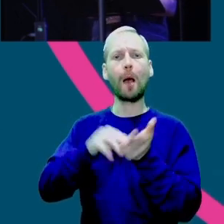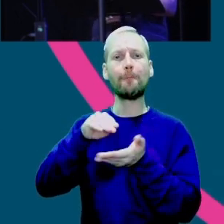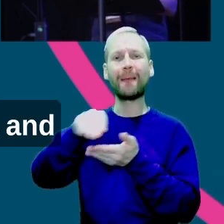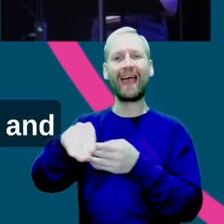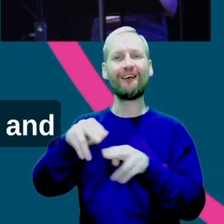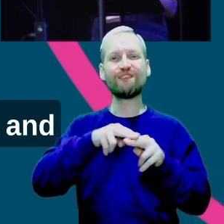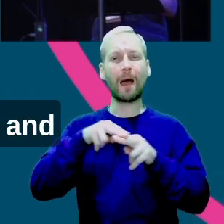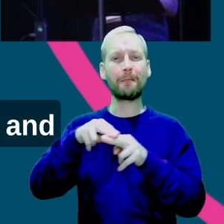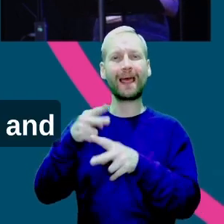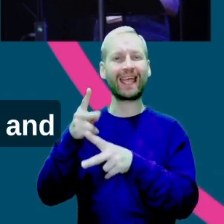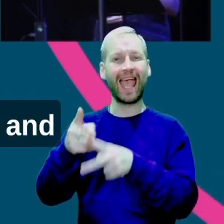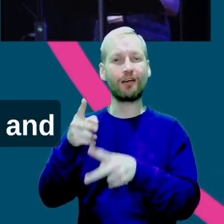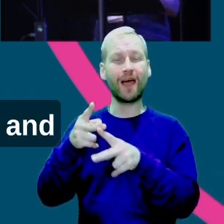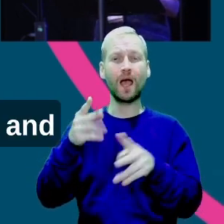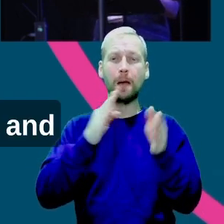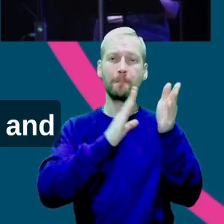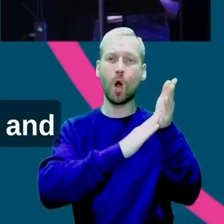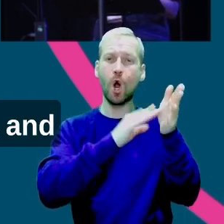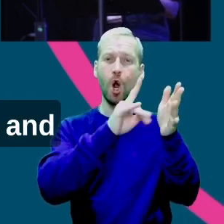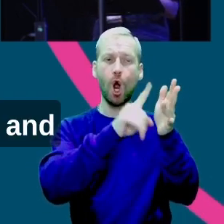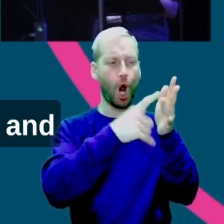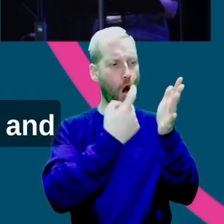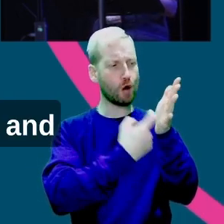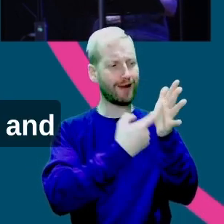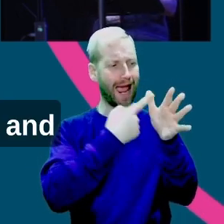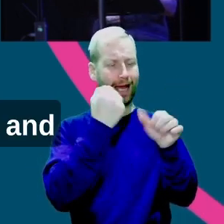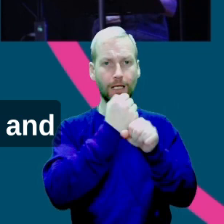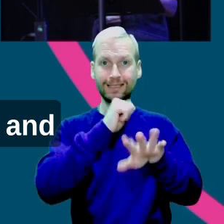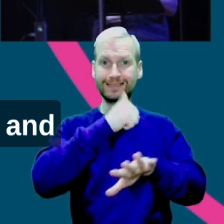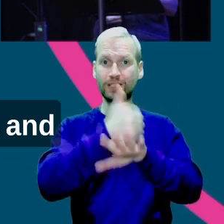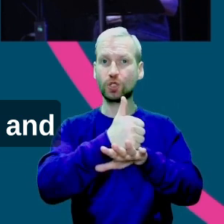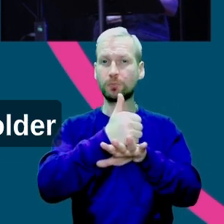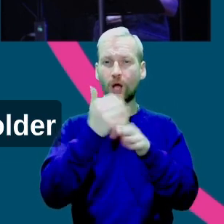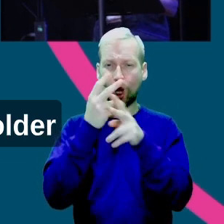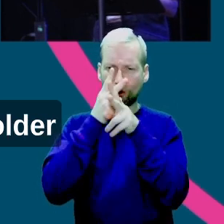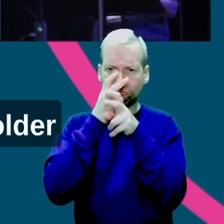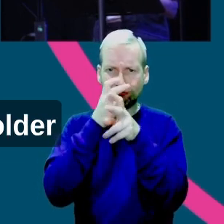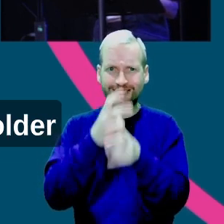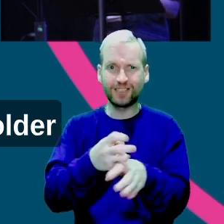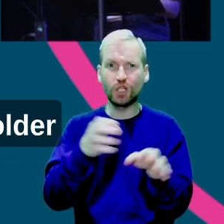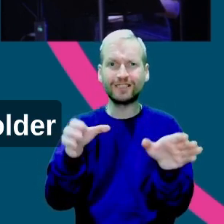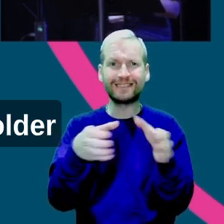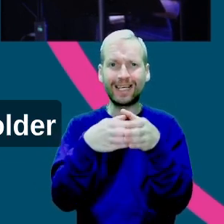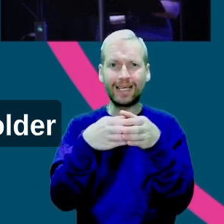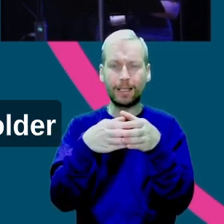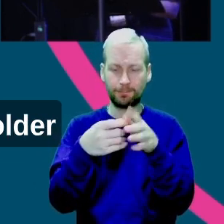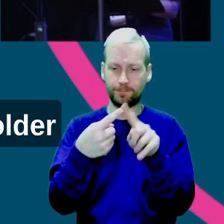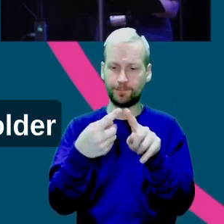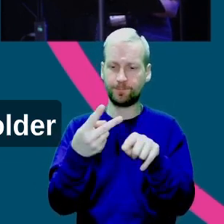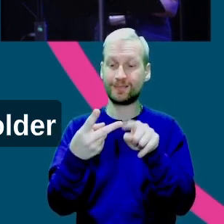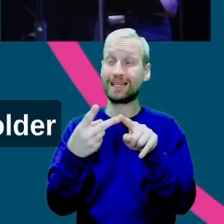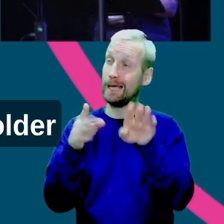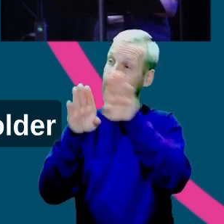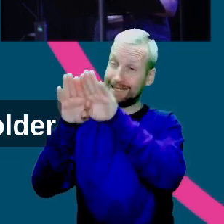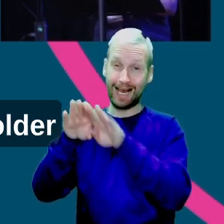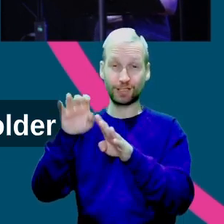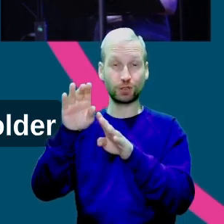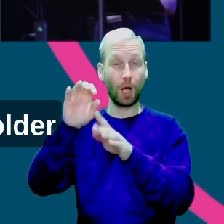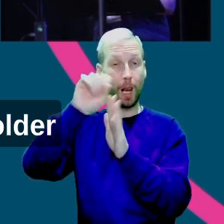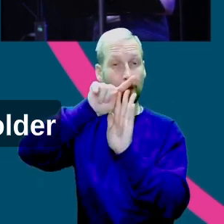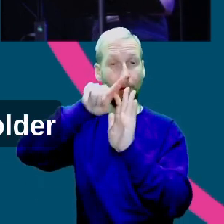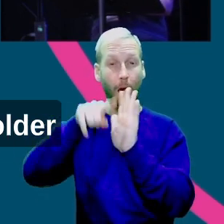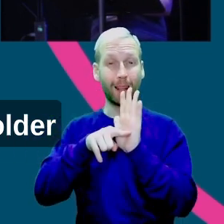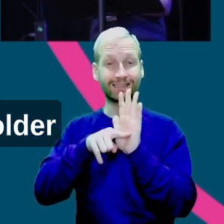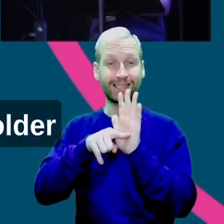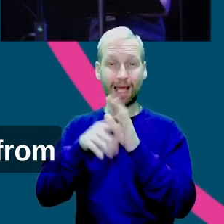carers. Morag established a research team from academia and national policy leads, and she conducted extensive